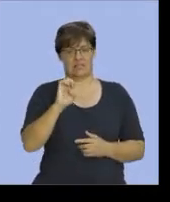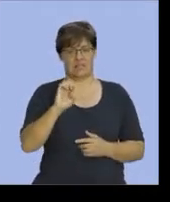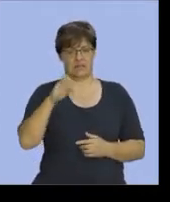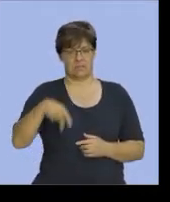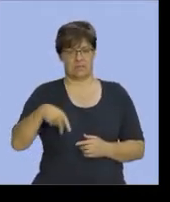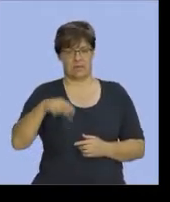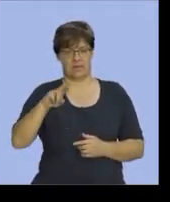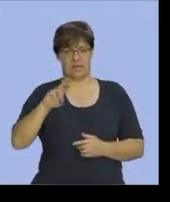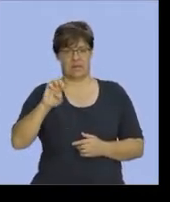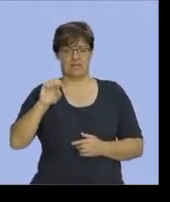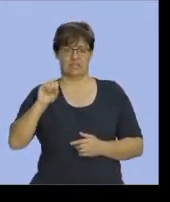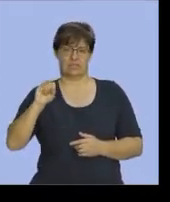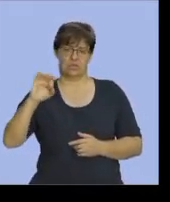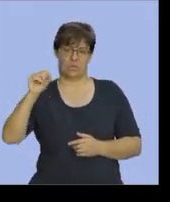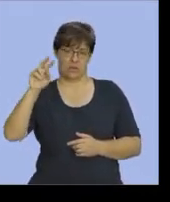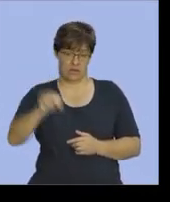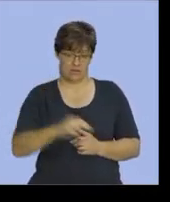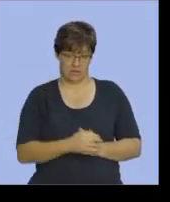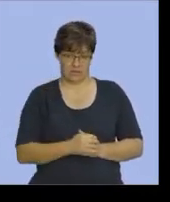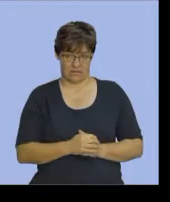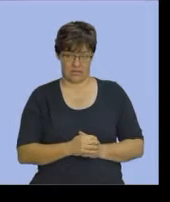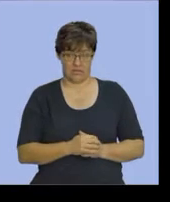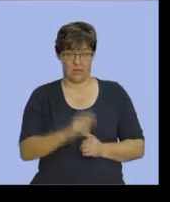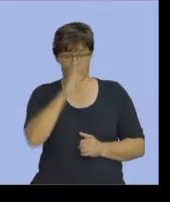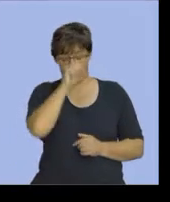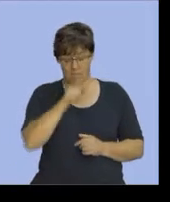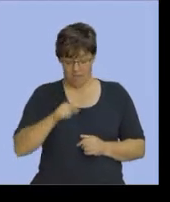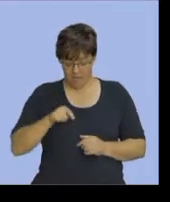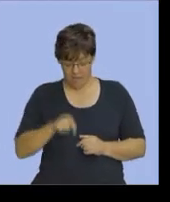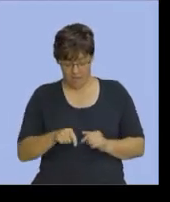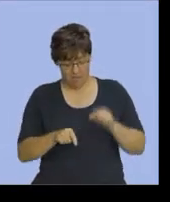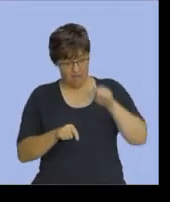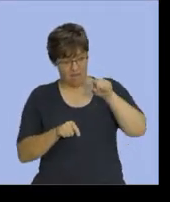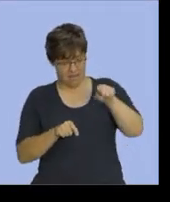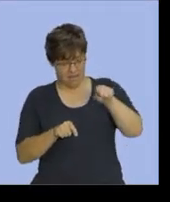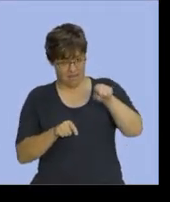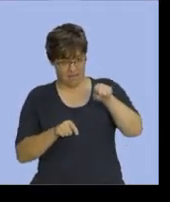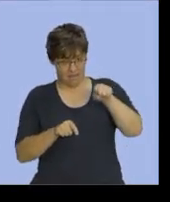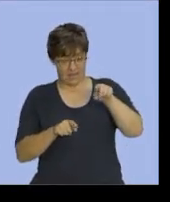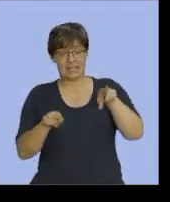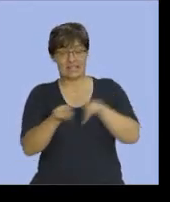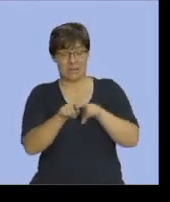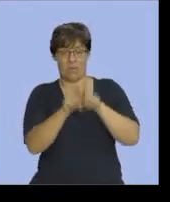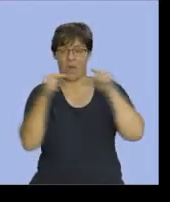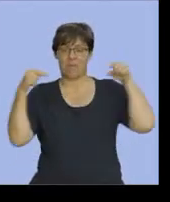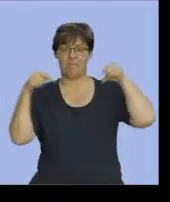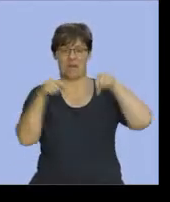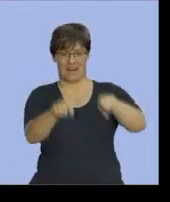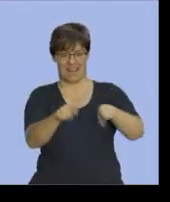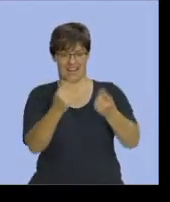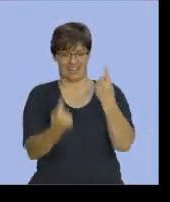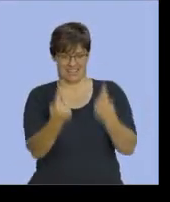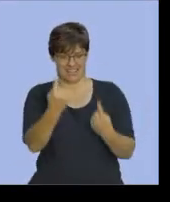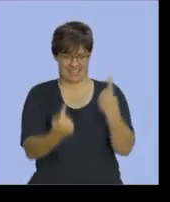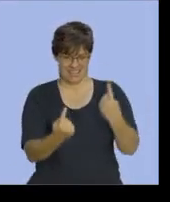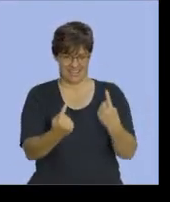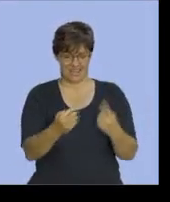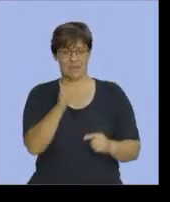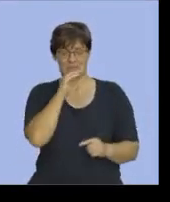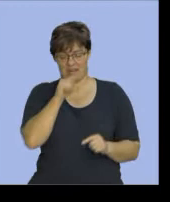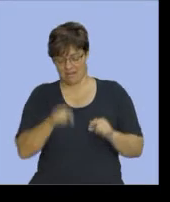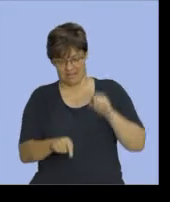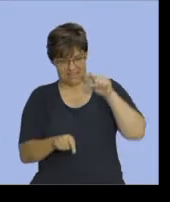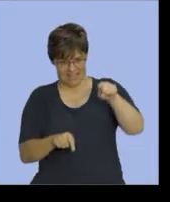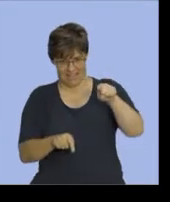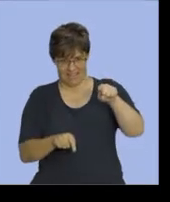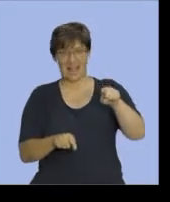the angle of depression. Now remember that these sides are parallel to one another, making the